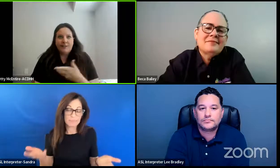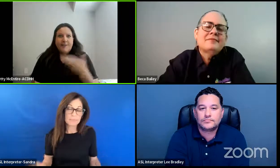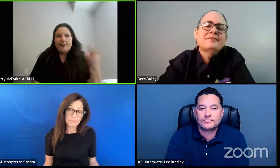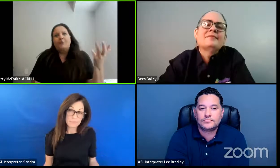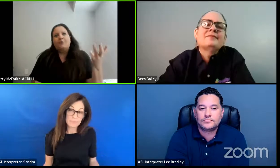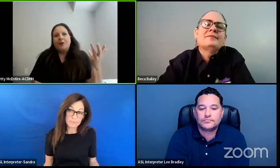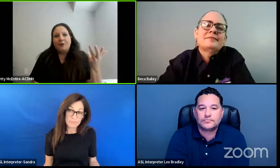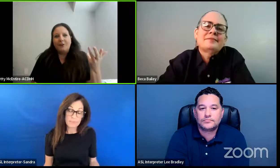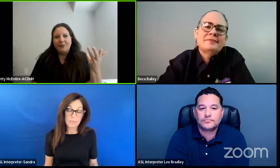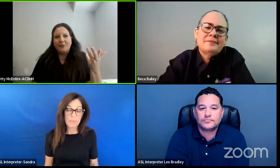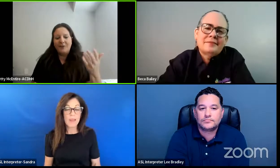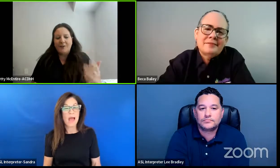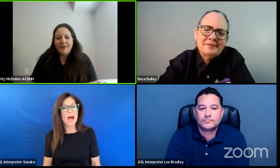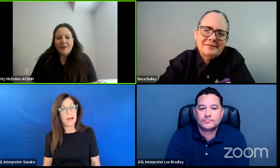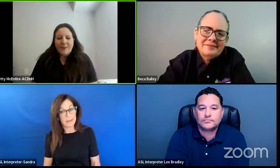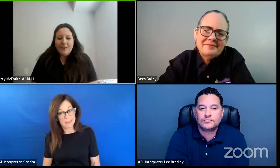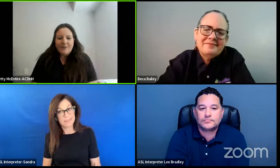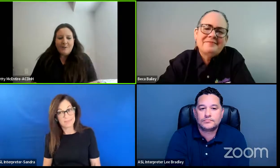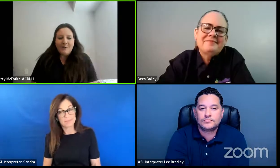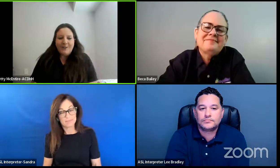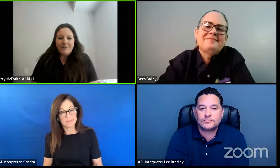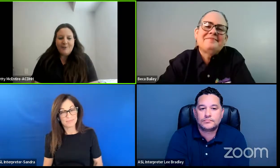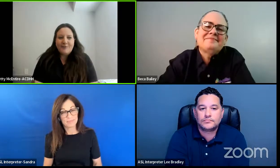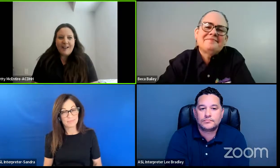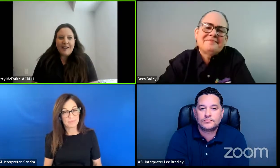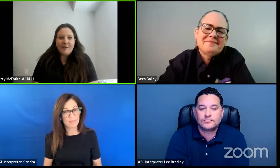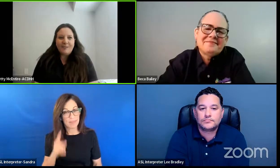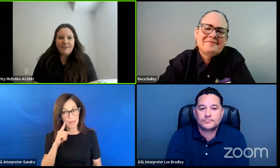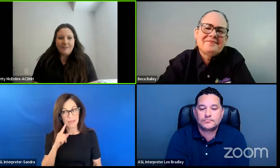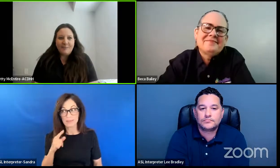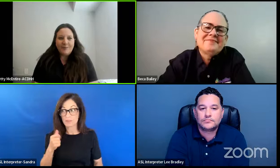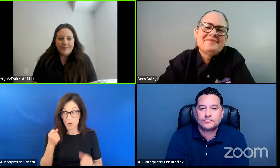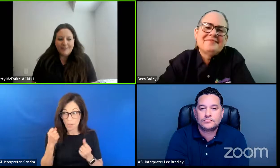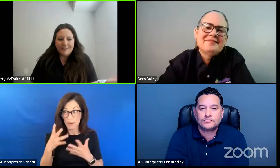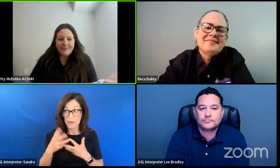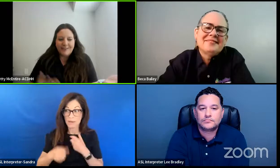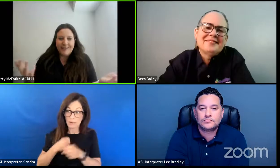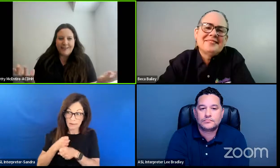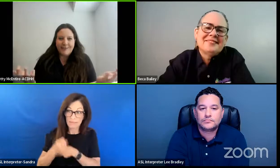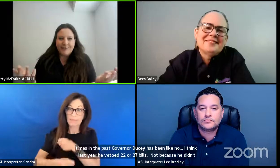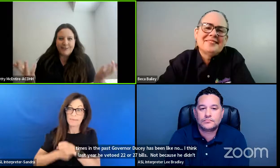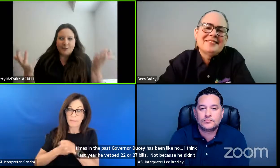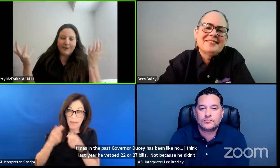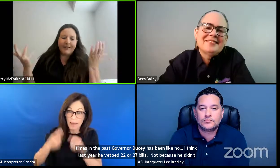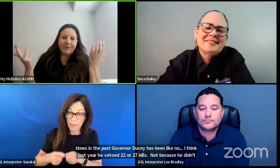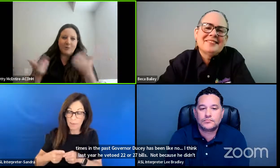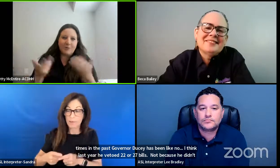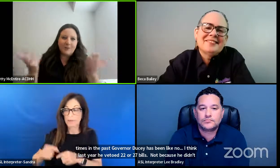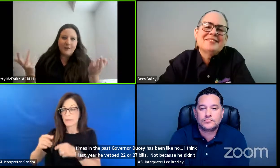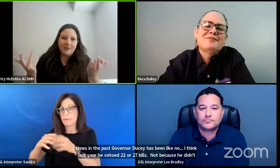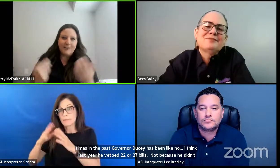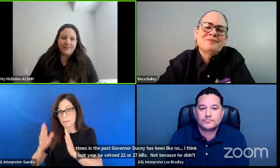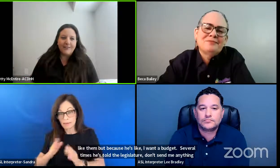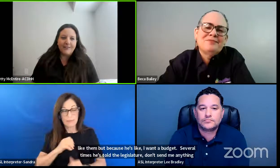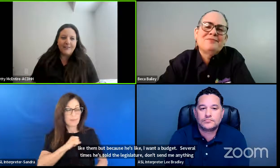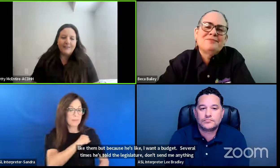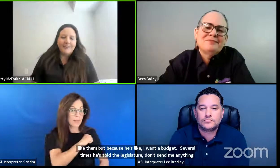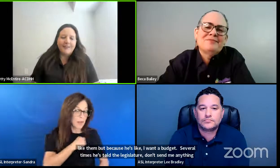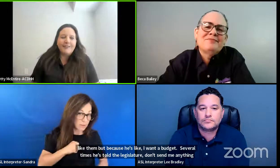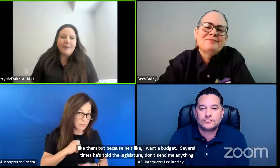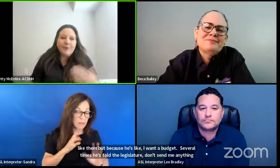So I think after, so many years of that happening, both the Senate and the House said, okay, well, we're not going